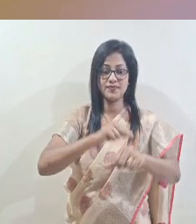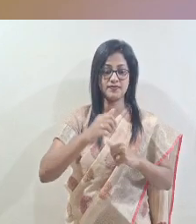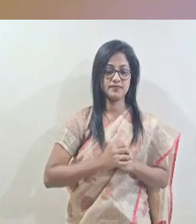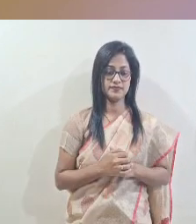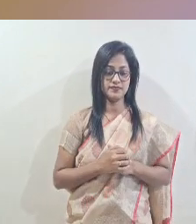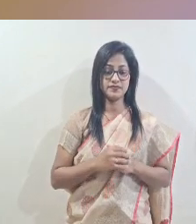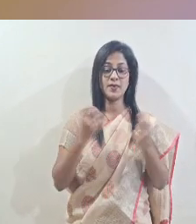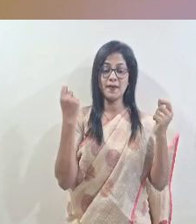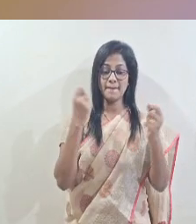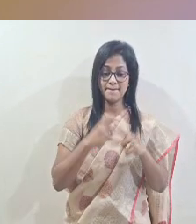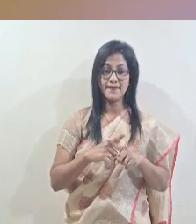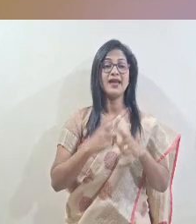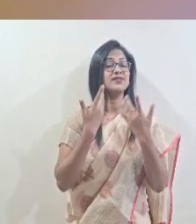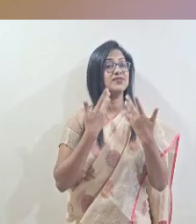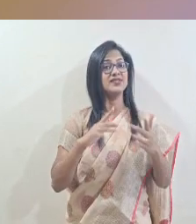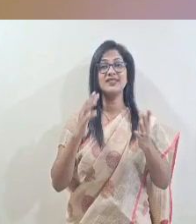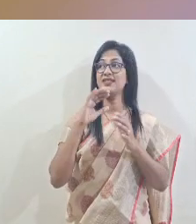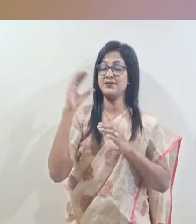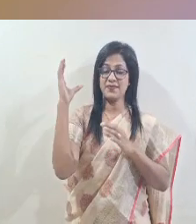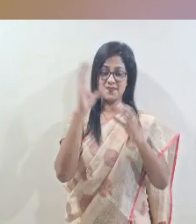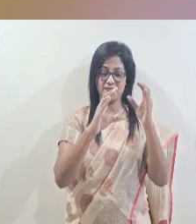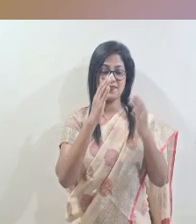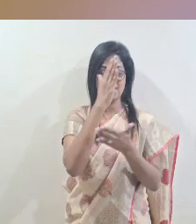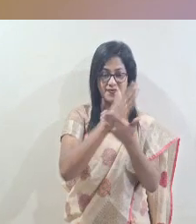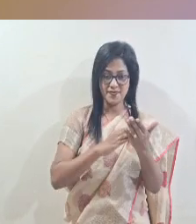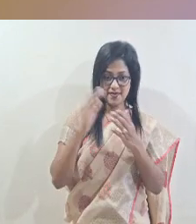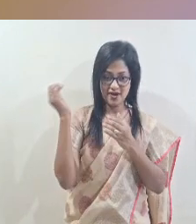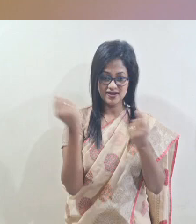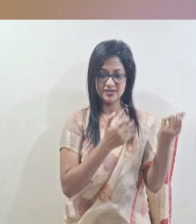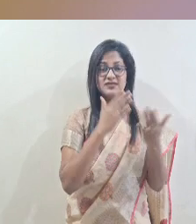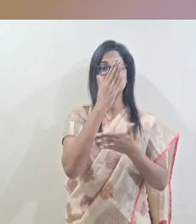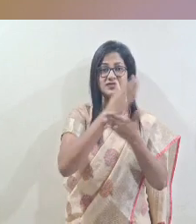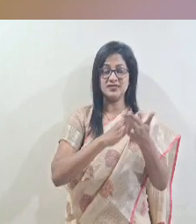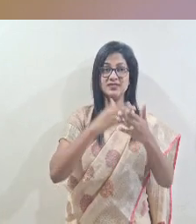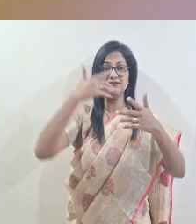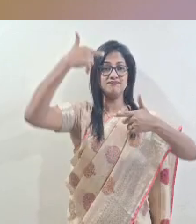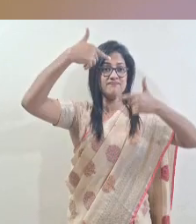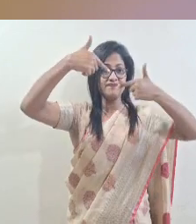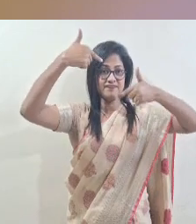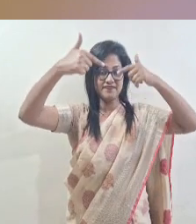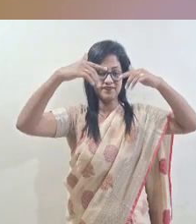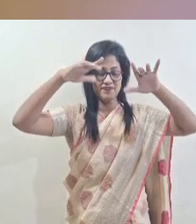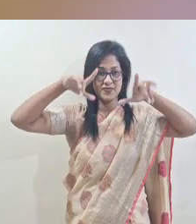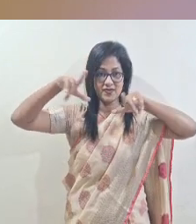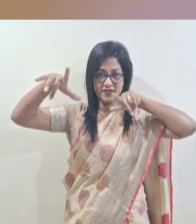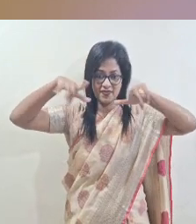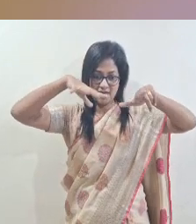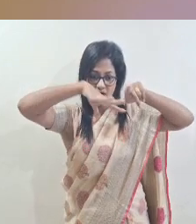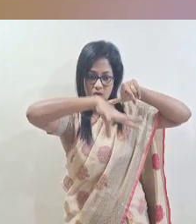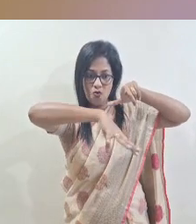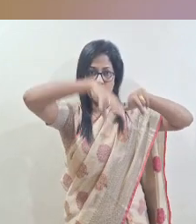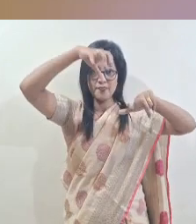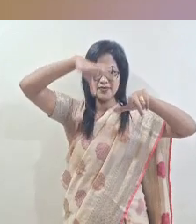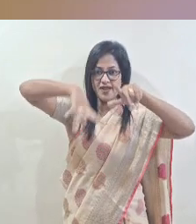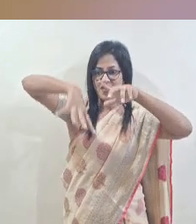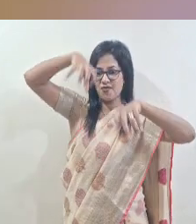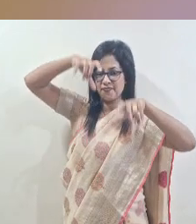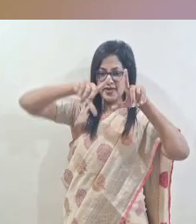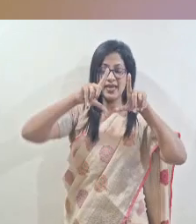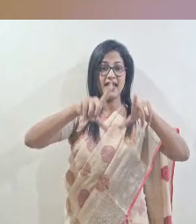land parcels we are getting, we are going to verify it on satellite imagery, and whatever